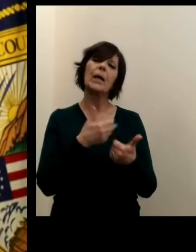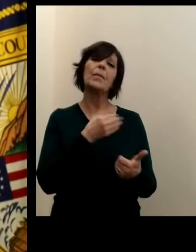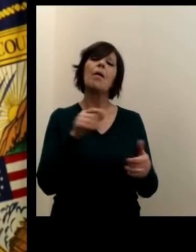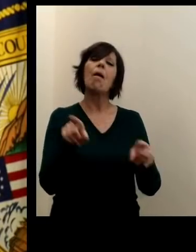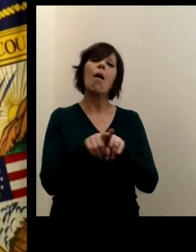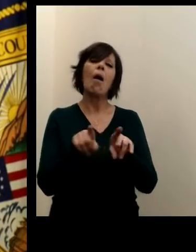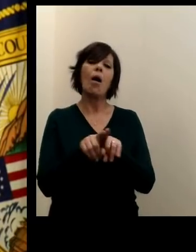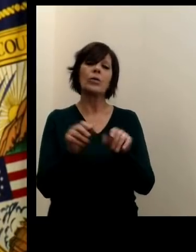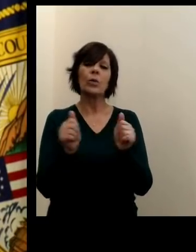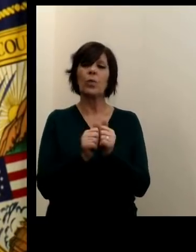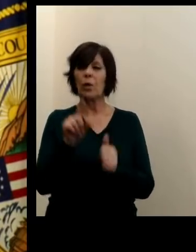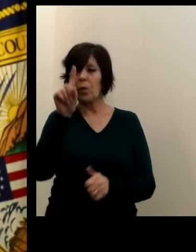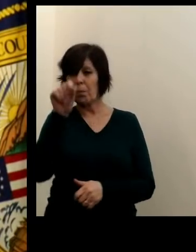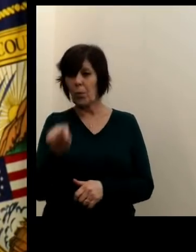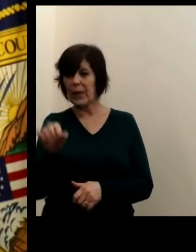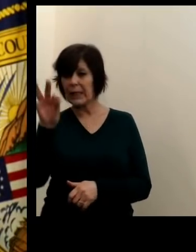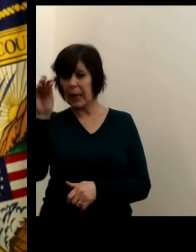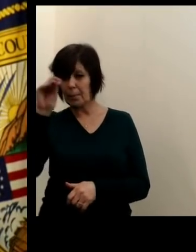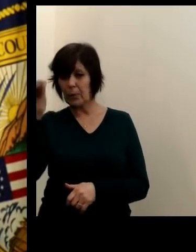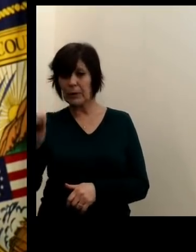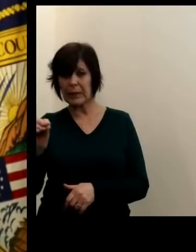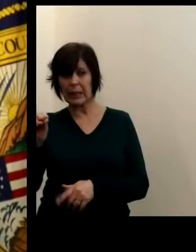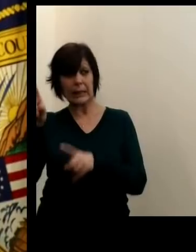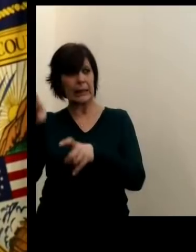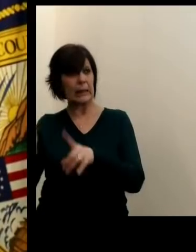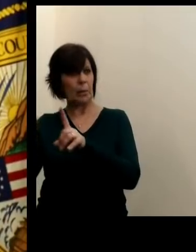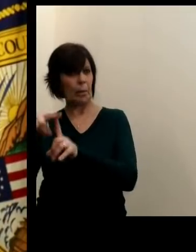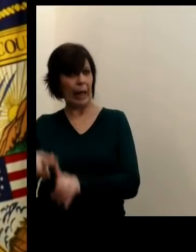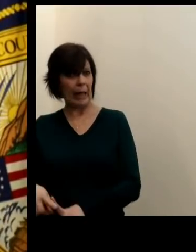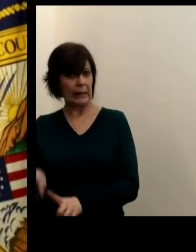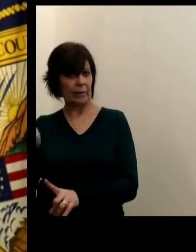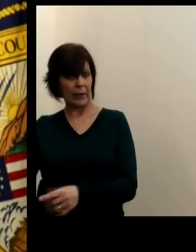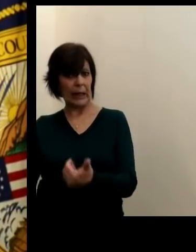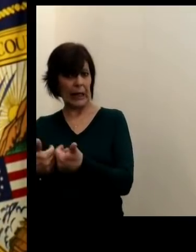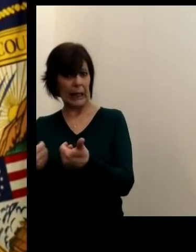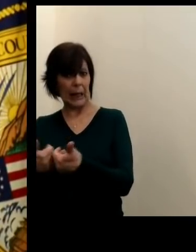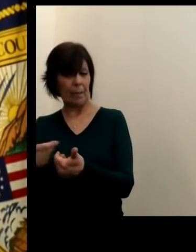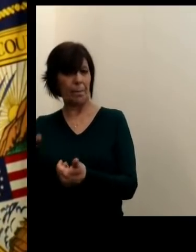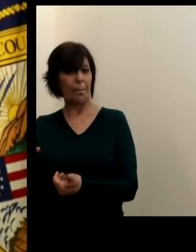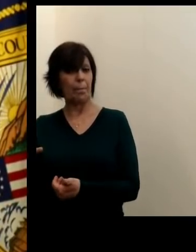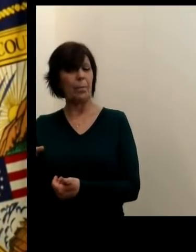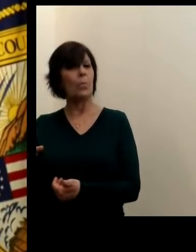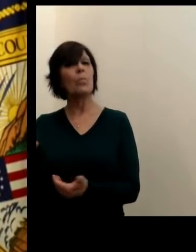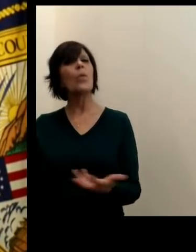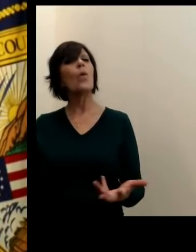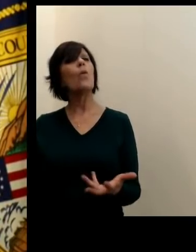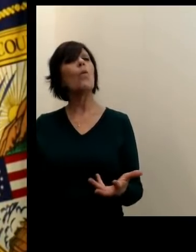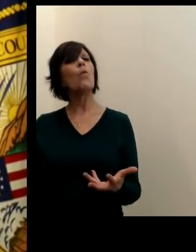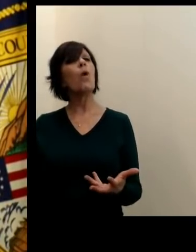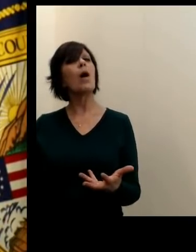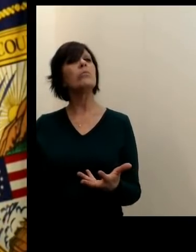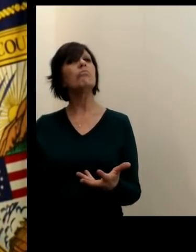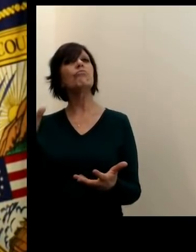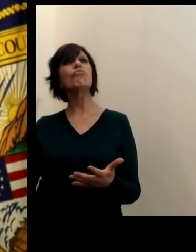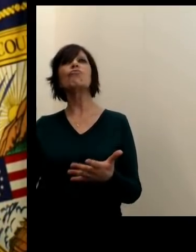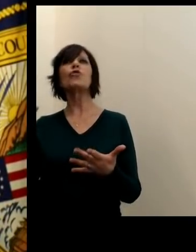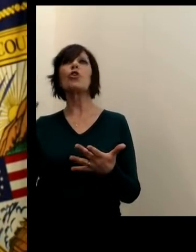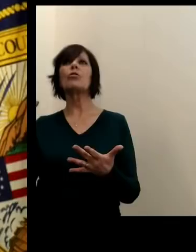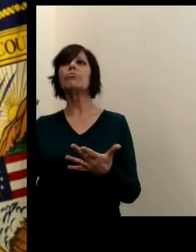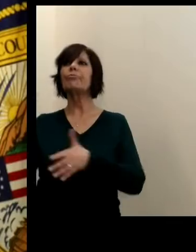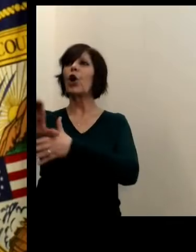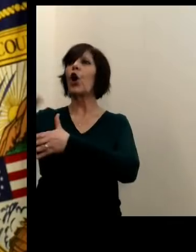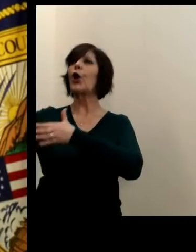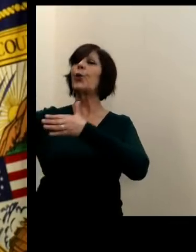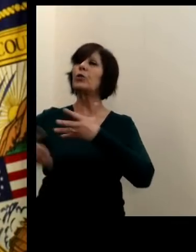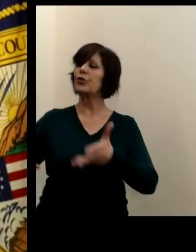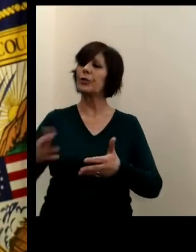only 1.9% of people testing positive ahead of last weekend's game, what sort of conclusions do you draw about COVID-19